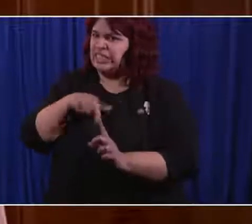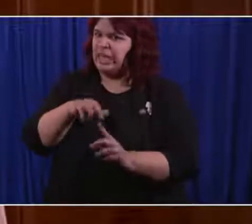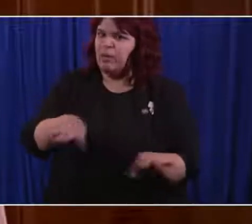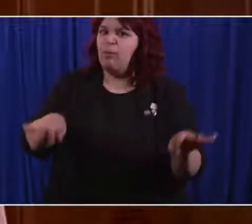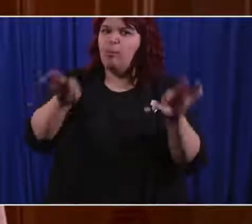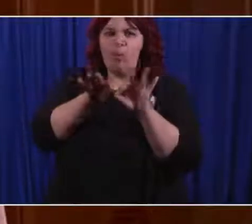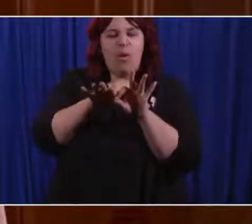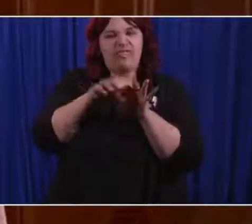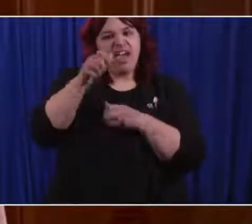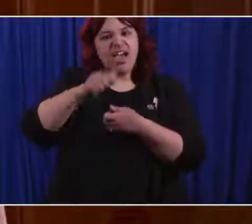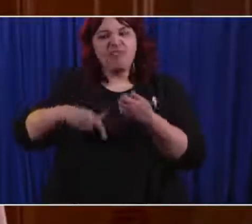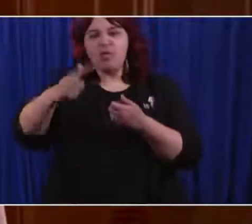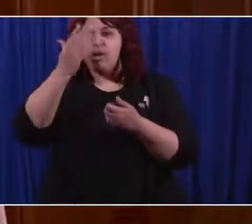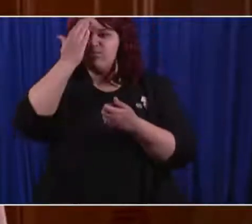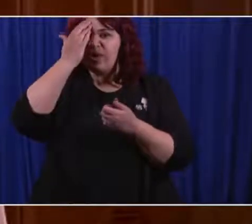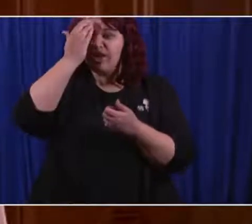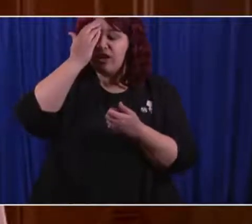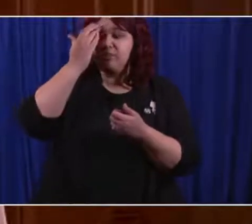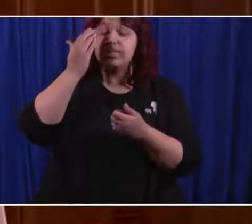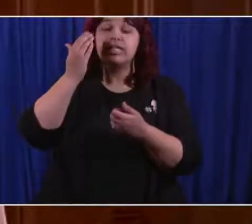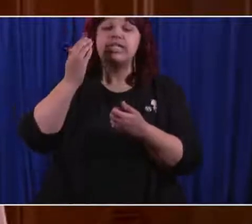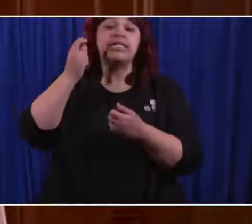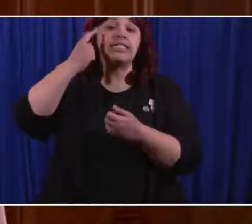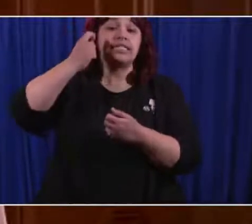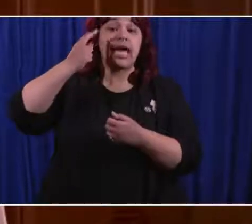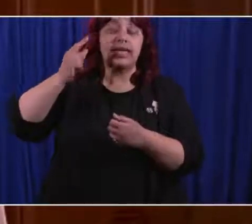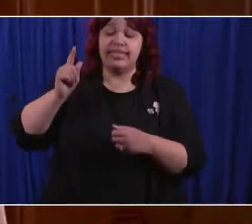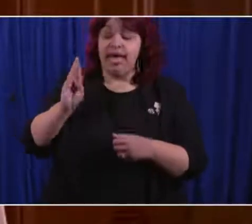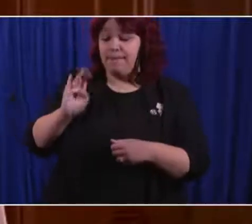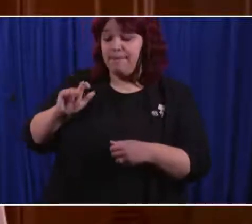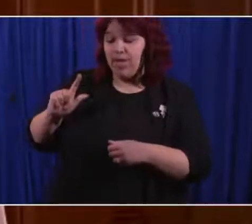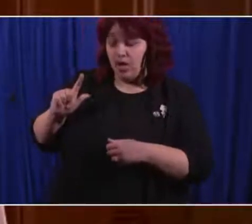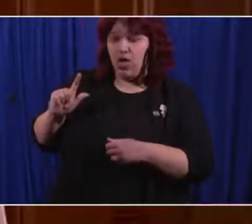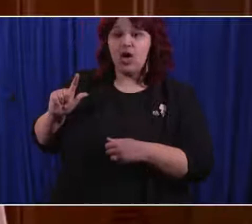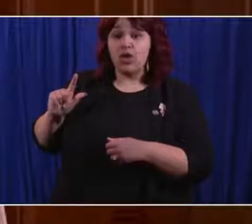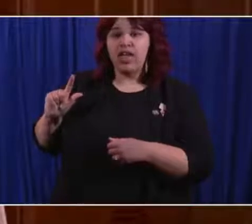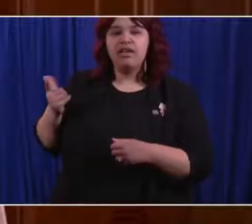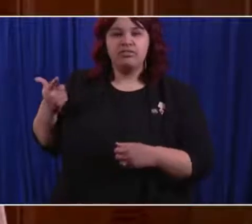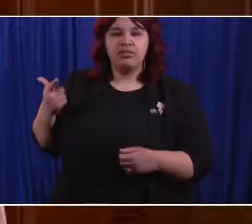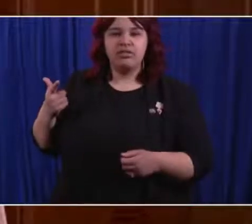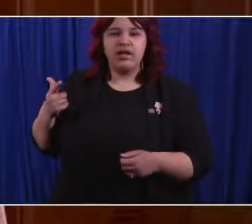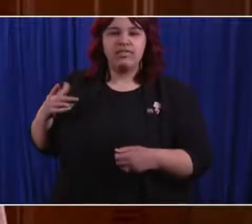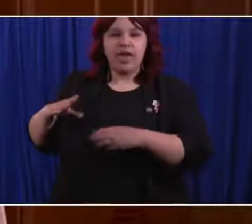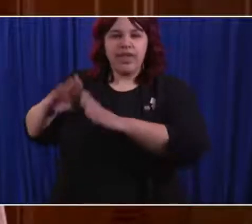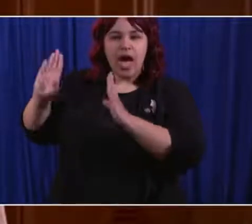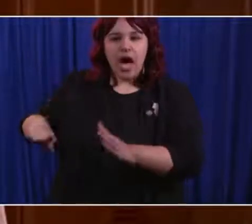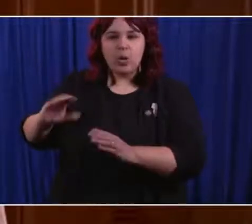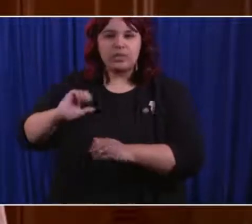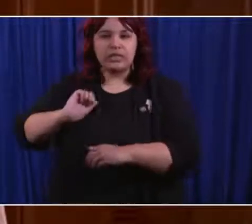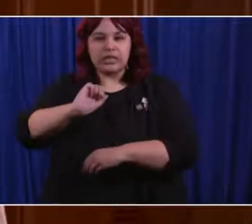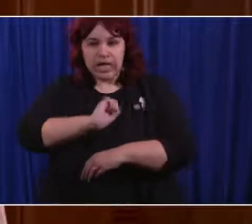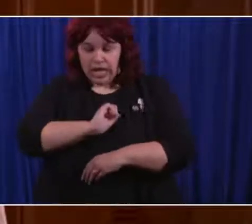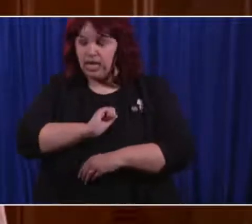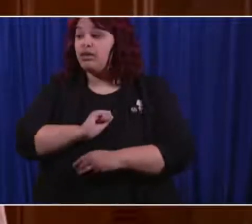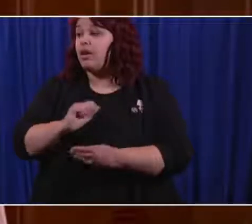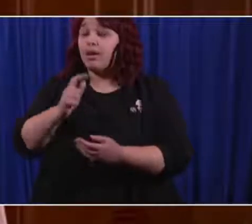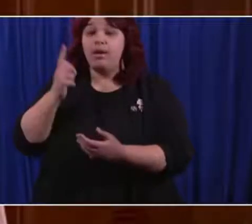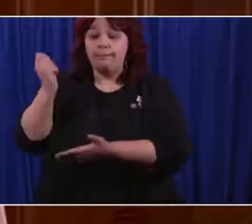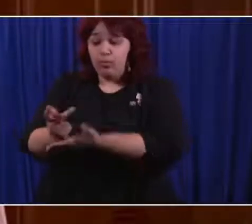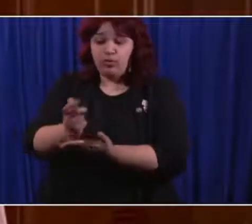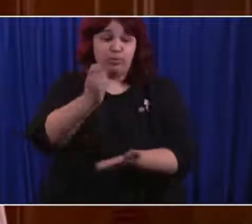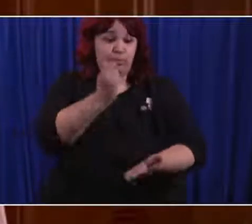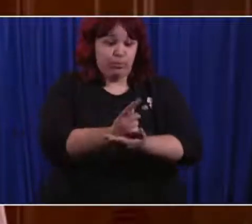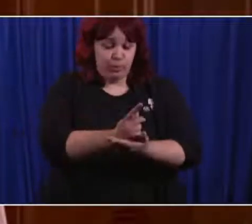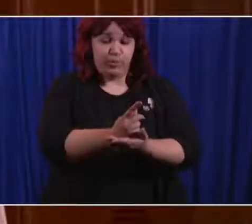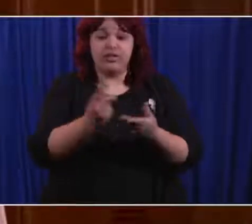bill that was passed by the General Assembly, by the Senate, by the House, will